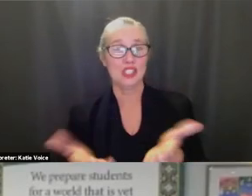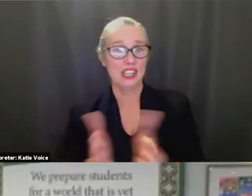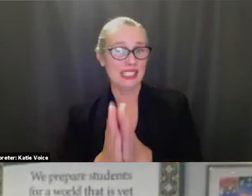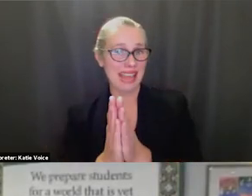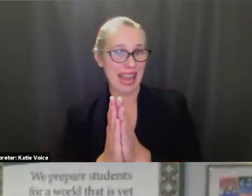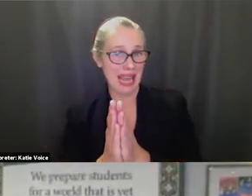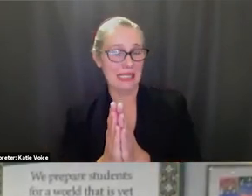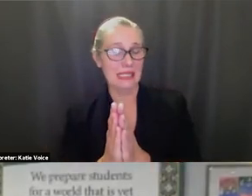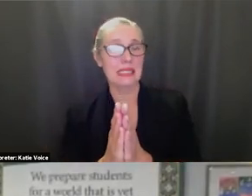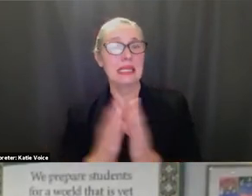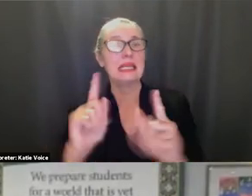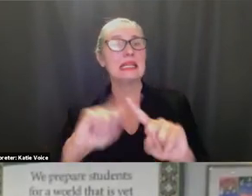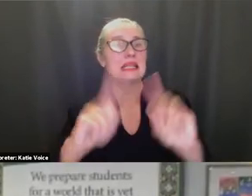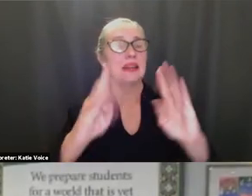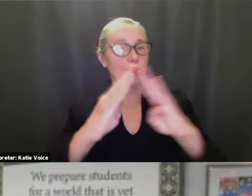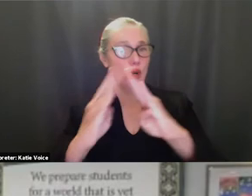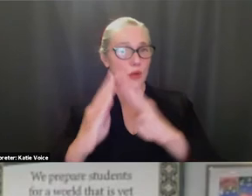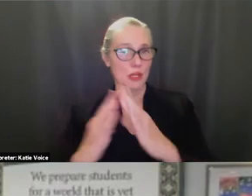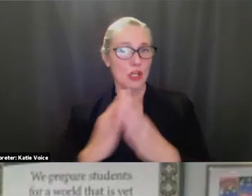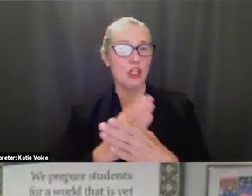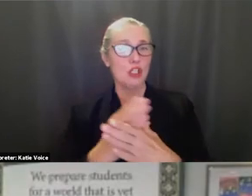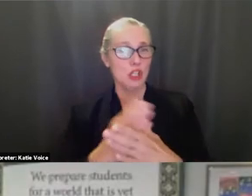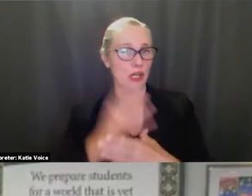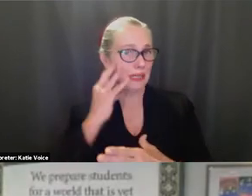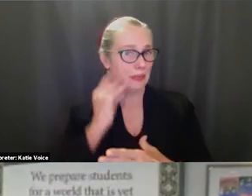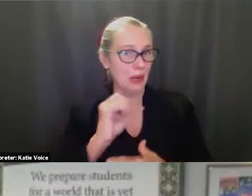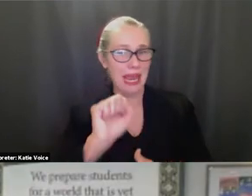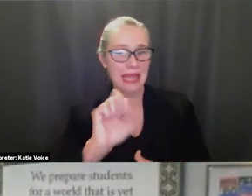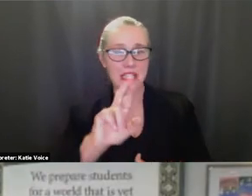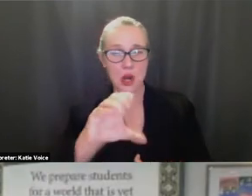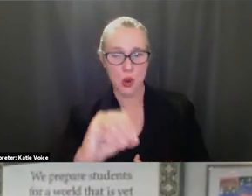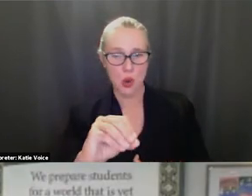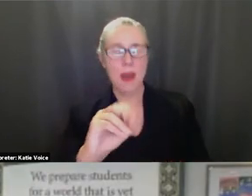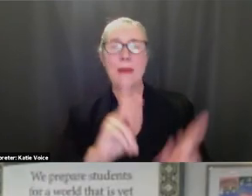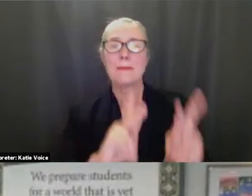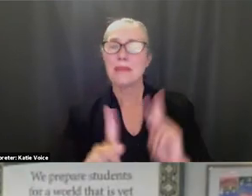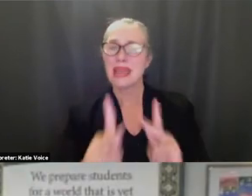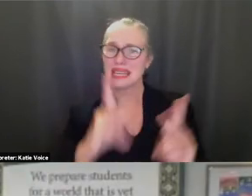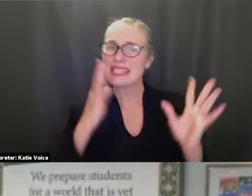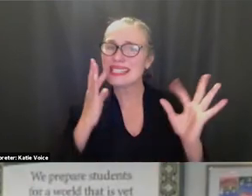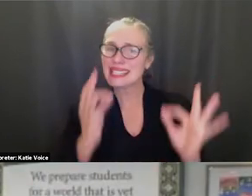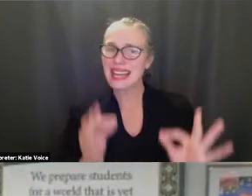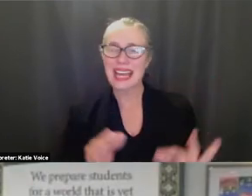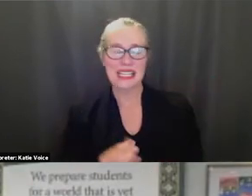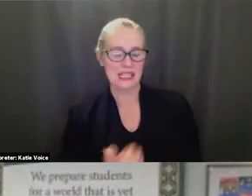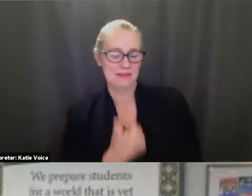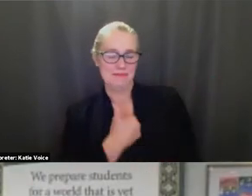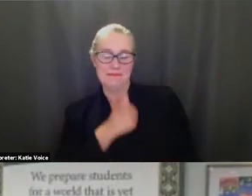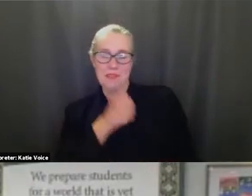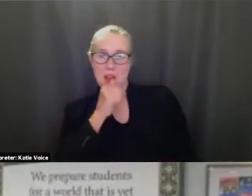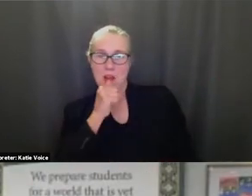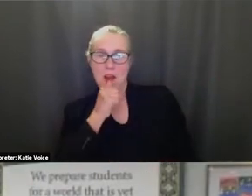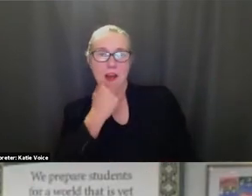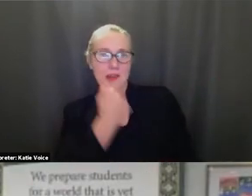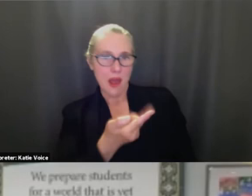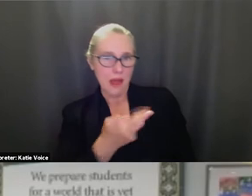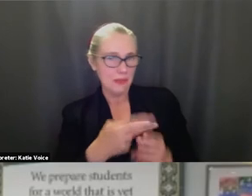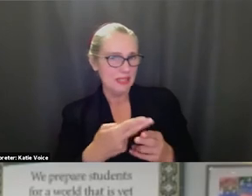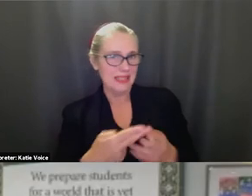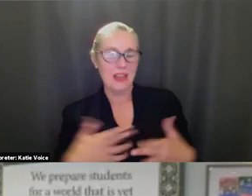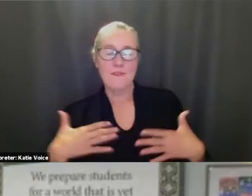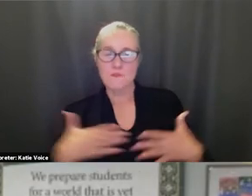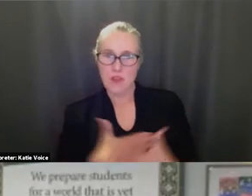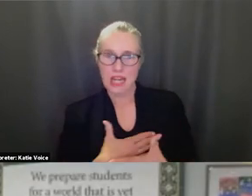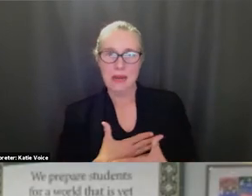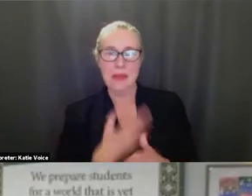share their experiences with sros many have chosen to remain anonymous because they fear retaliation for speaking out publicly